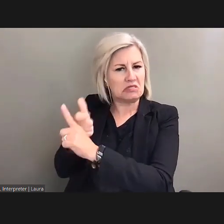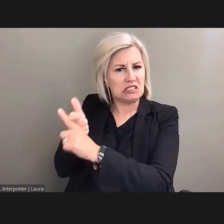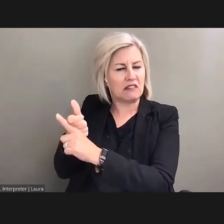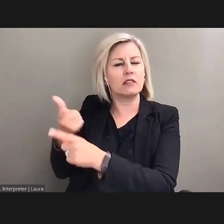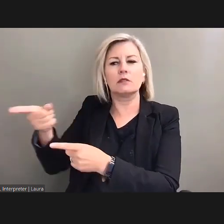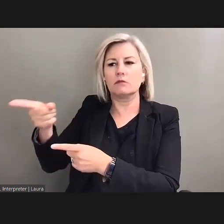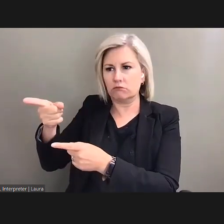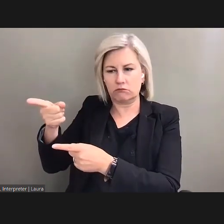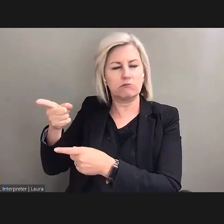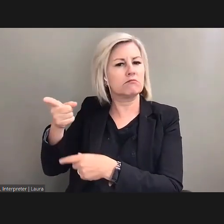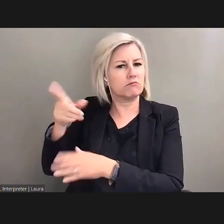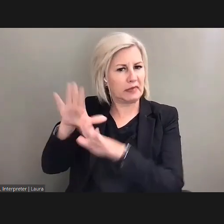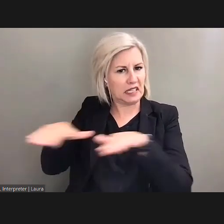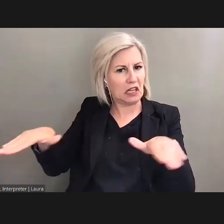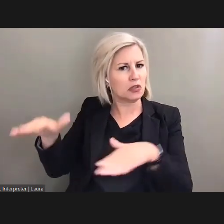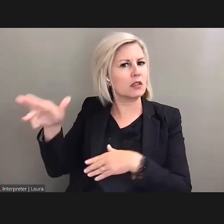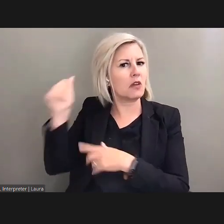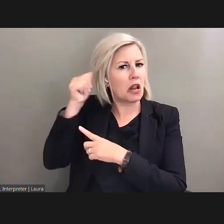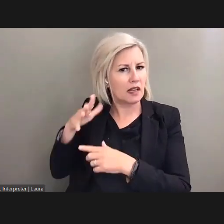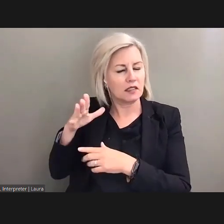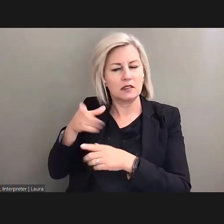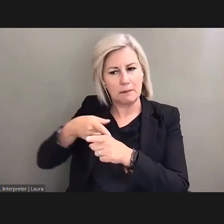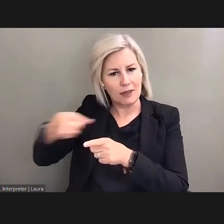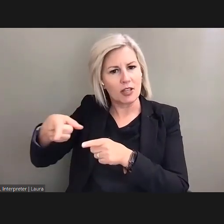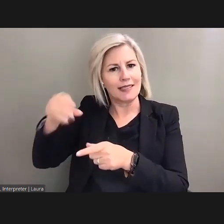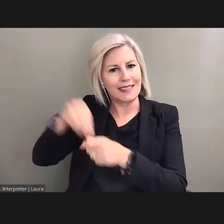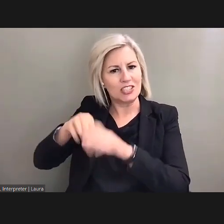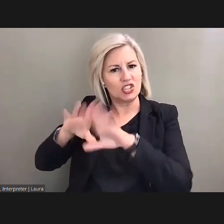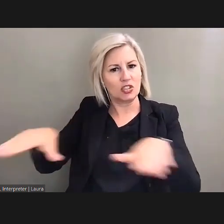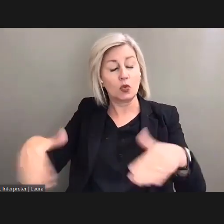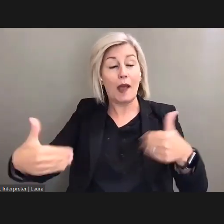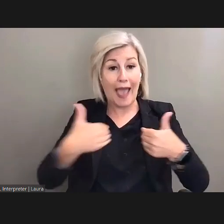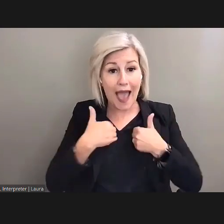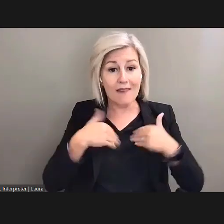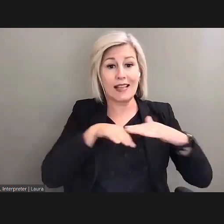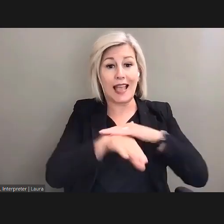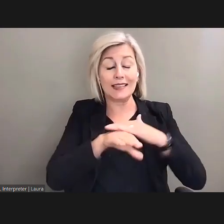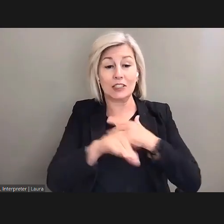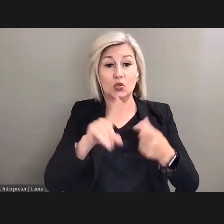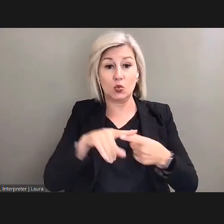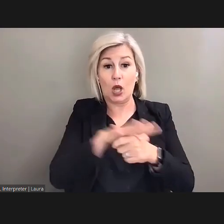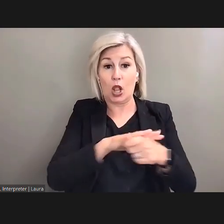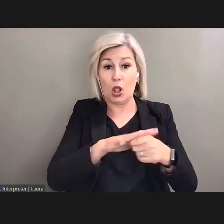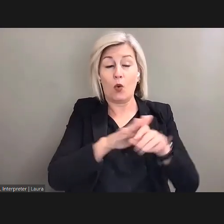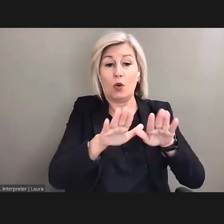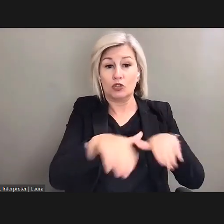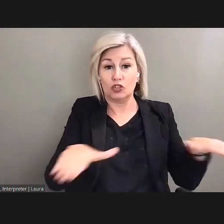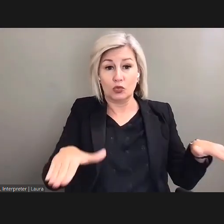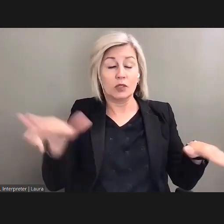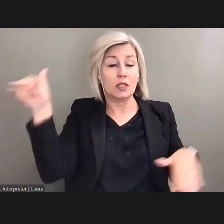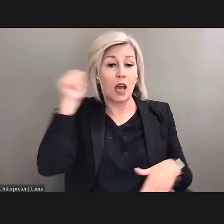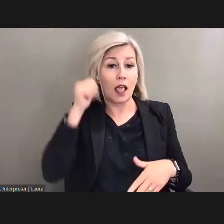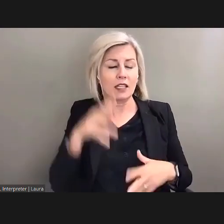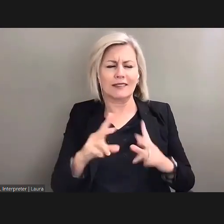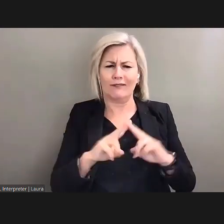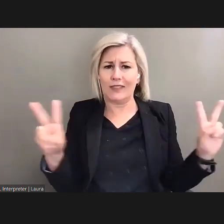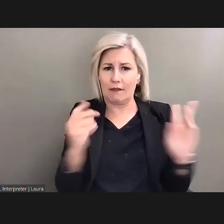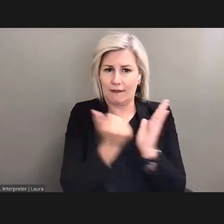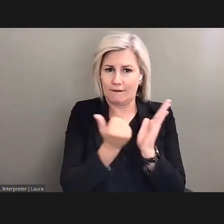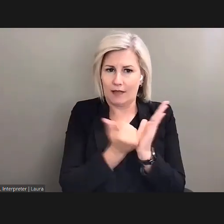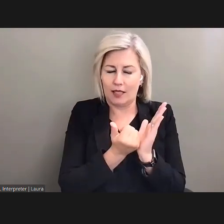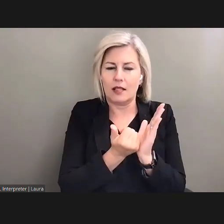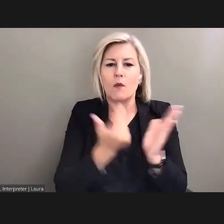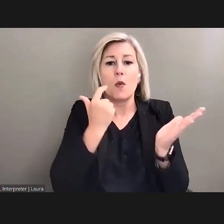children. So having access to a local pediatric audiologist can really be helpful. We recommend that